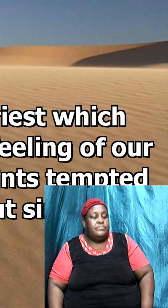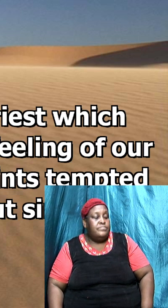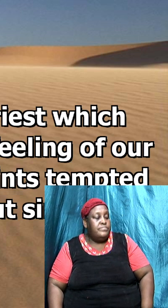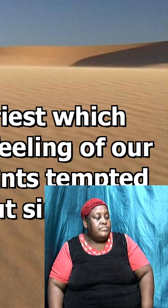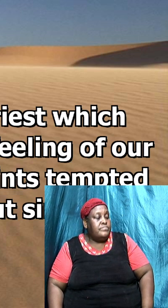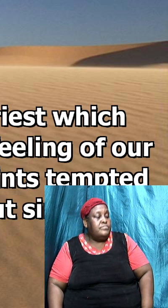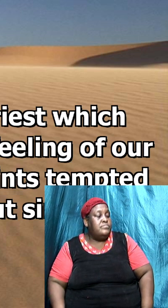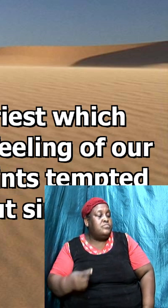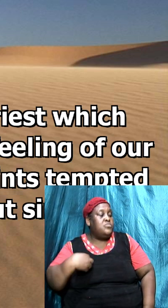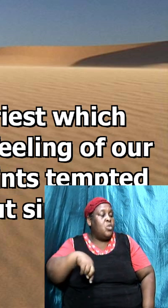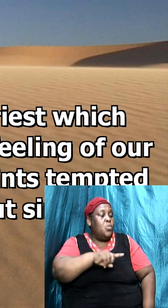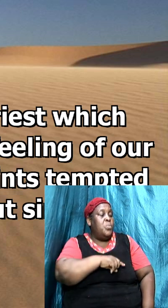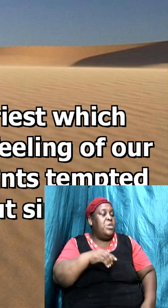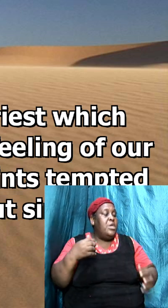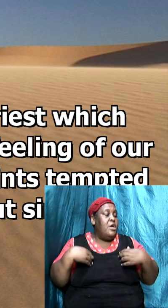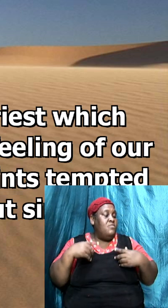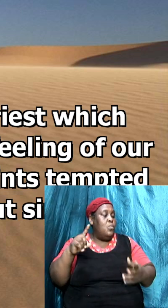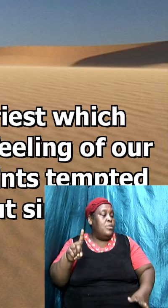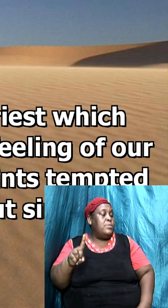We have one